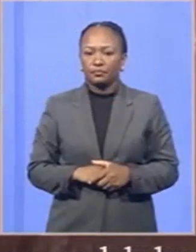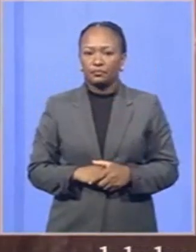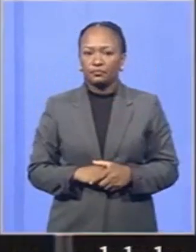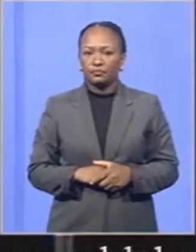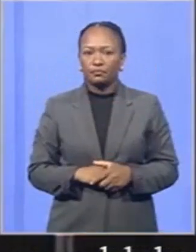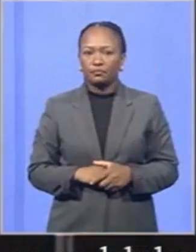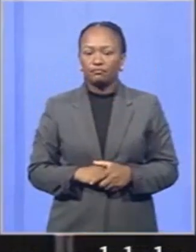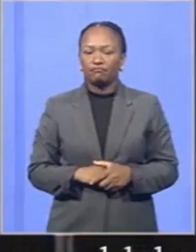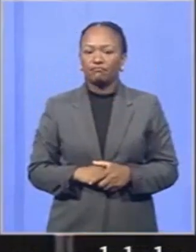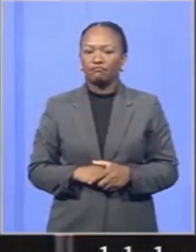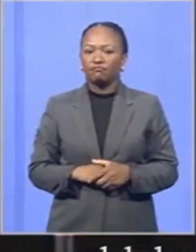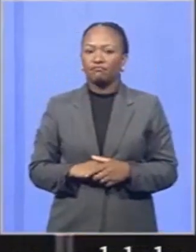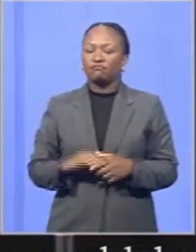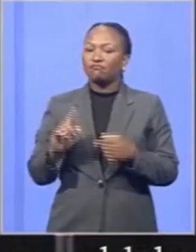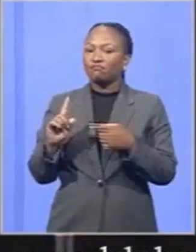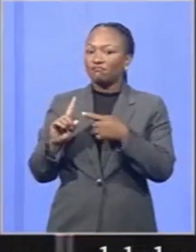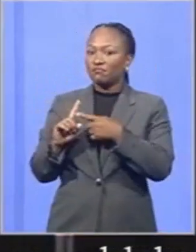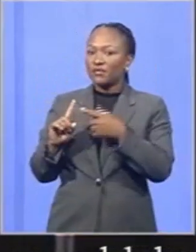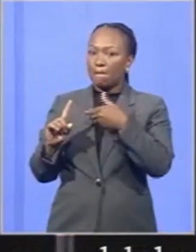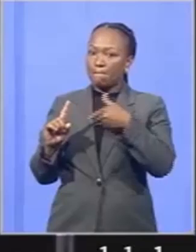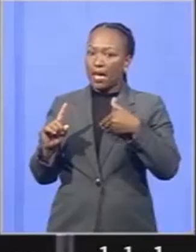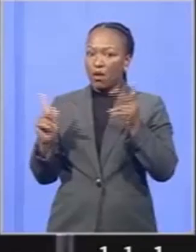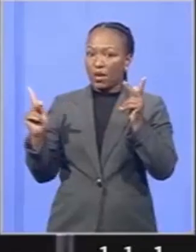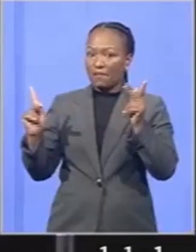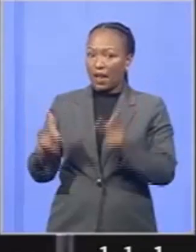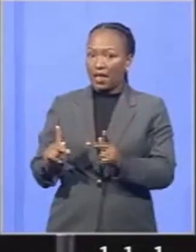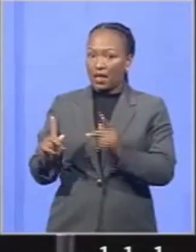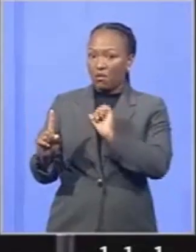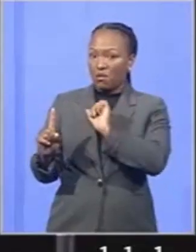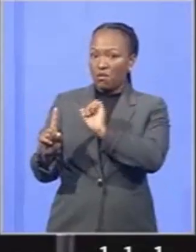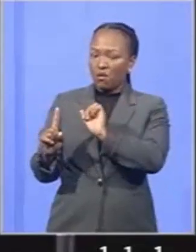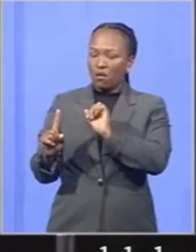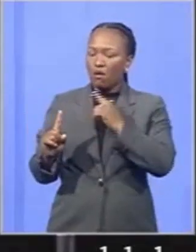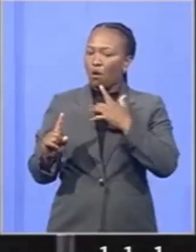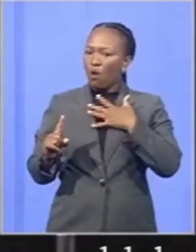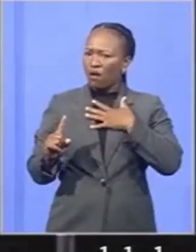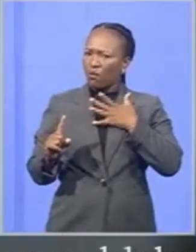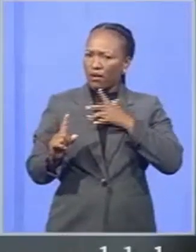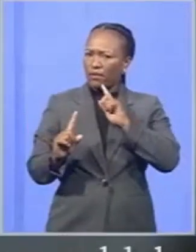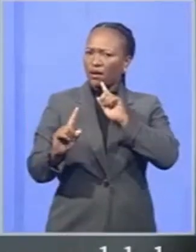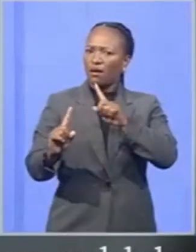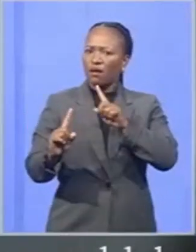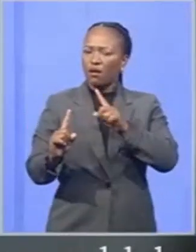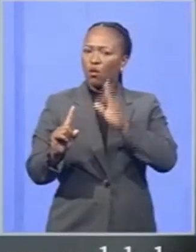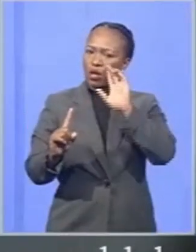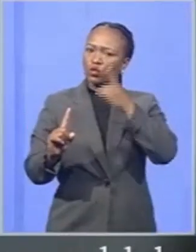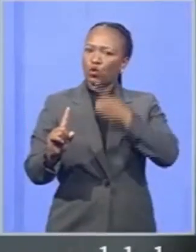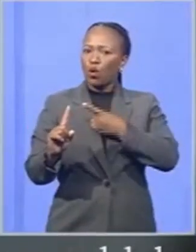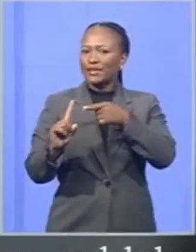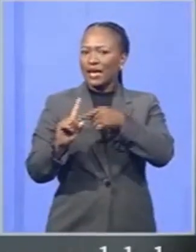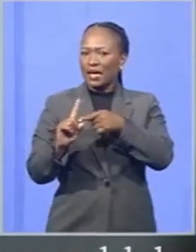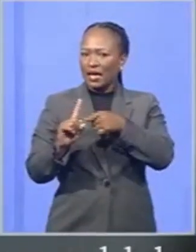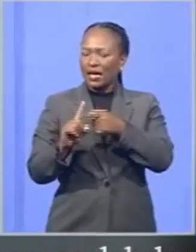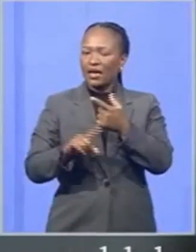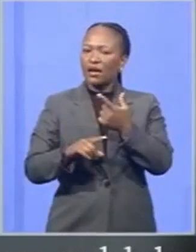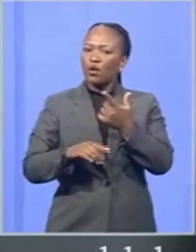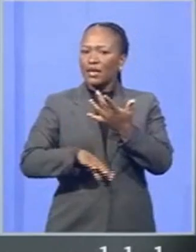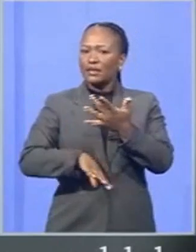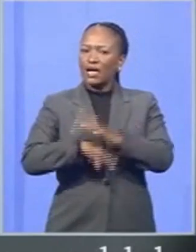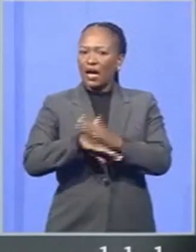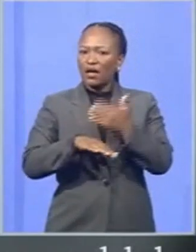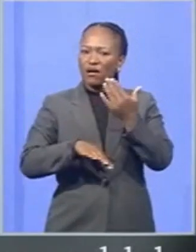Mme ya thefulile maikutlo wa Kimberley o hloka dikarabo ka mora ho hlokahala ha moradi wa hae a le ka phapusing ya bana ba kulang haholo sepetlele